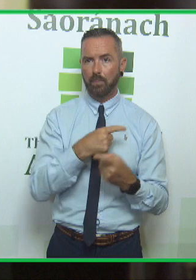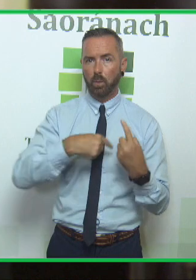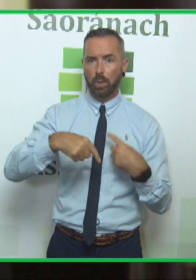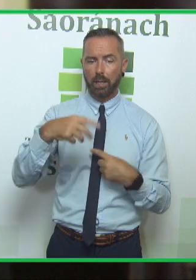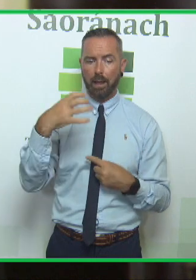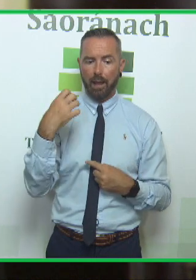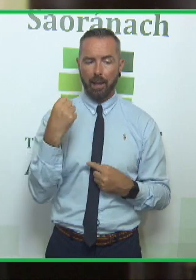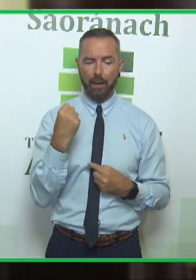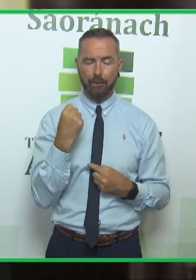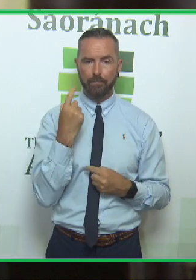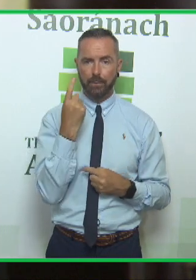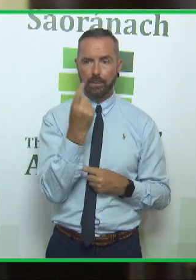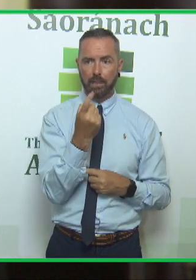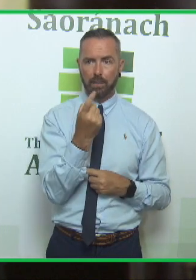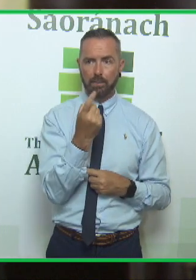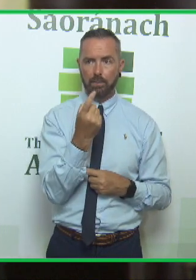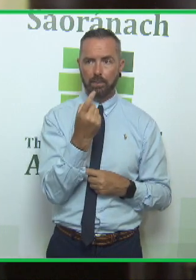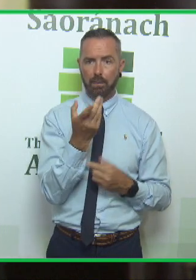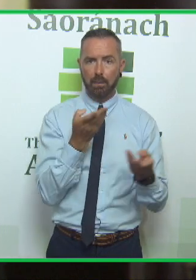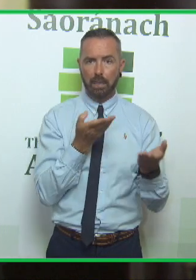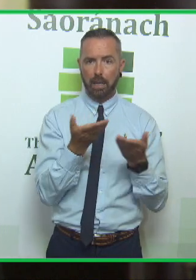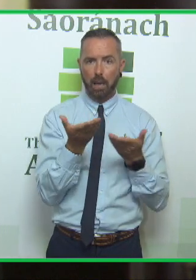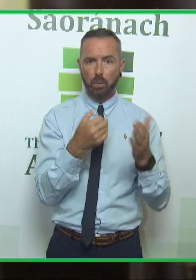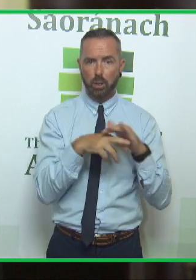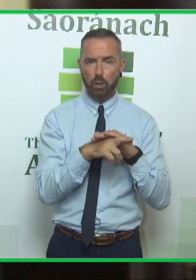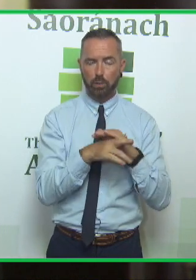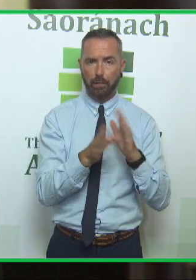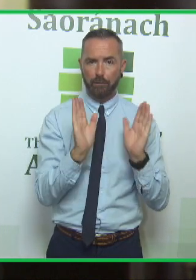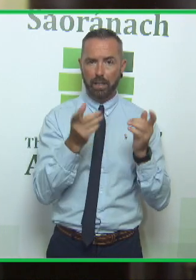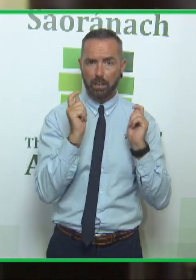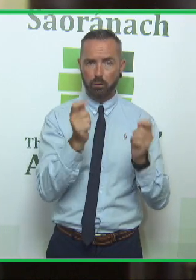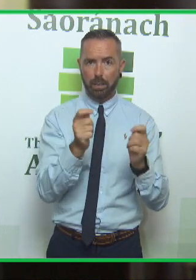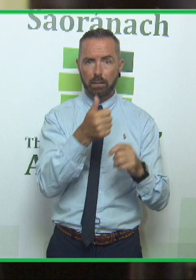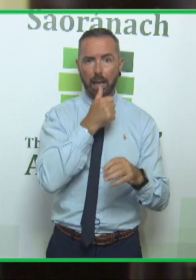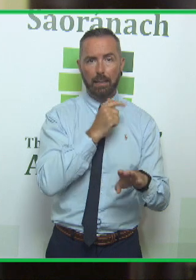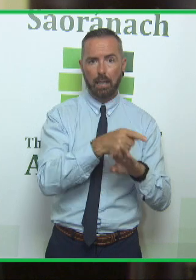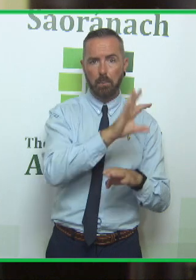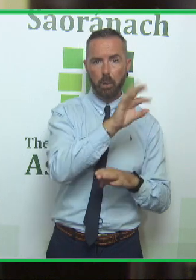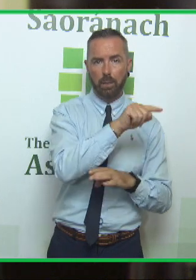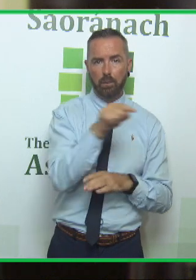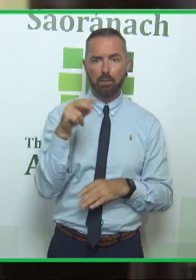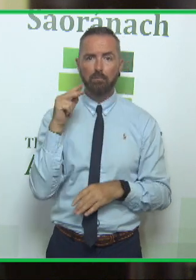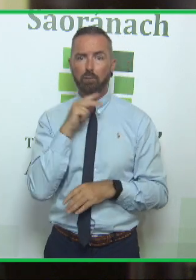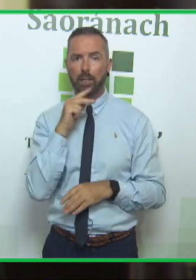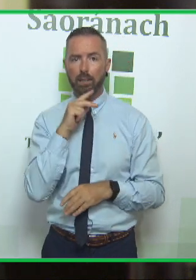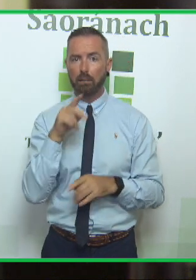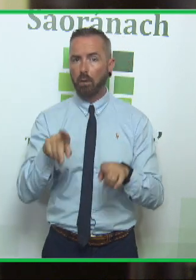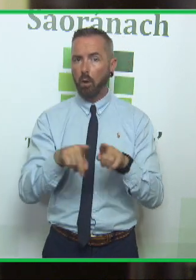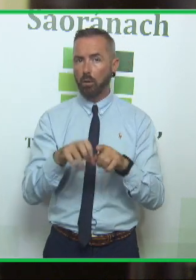that manned with counsellors who are trained Monday to Friday. We have out of